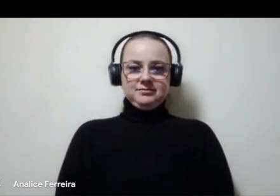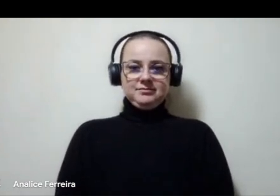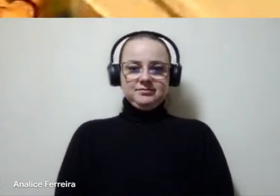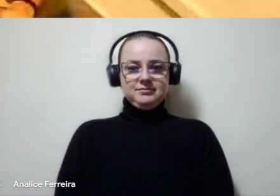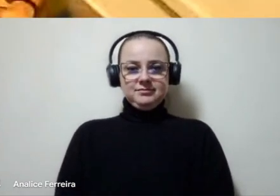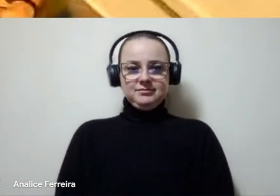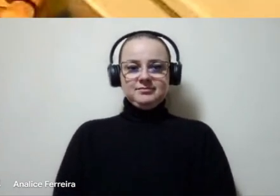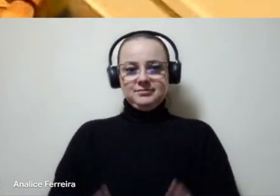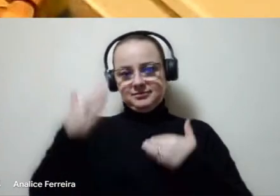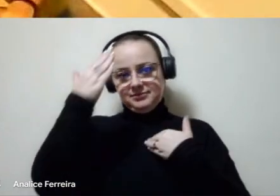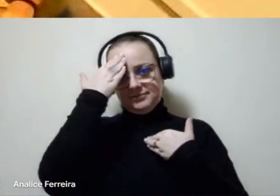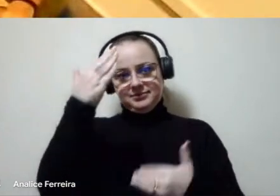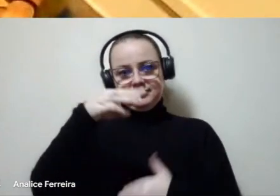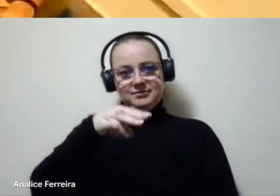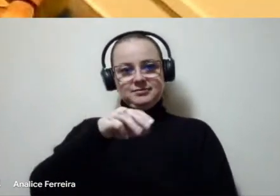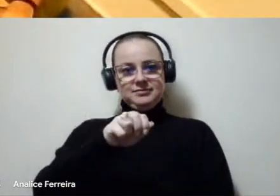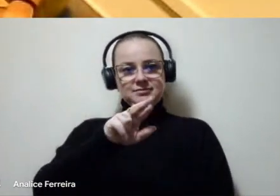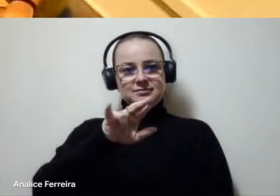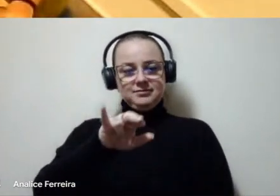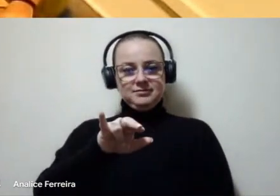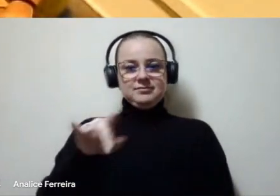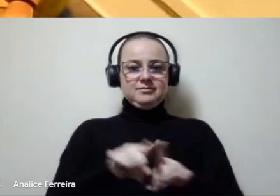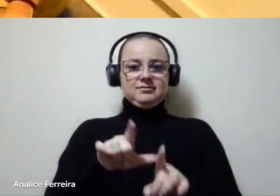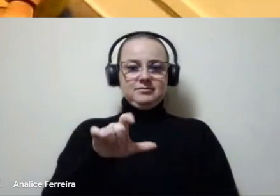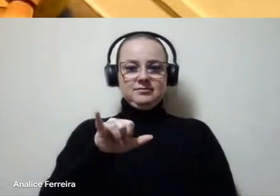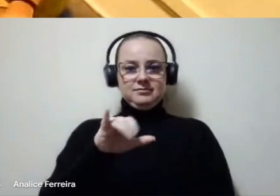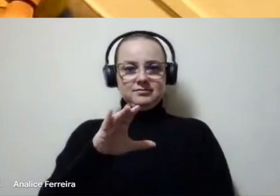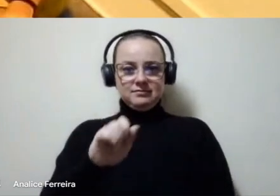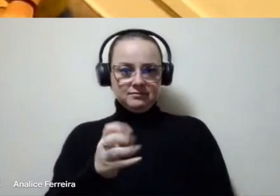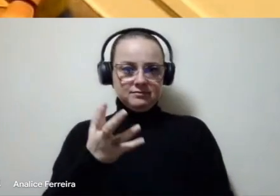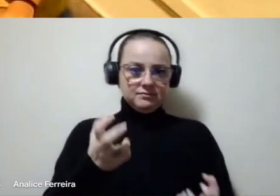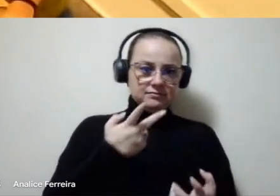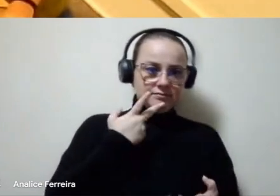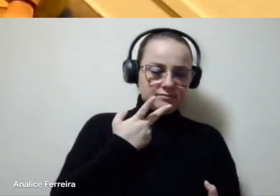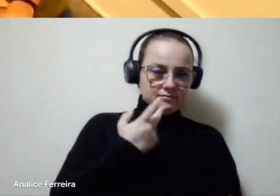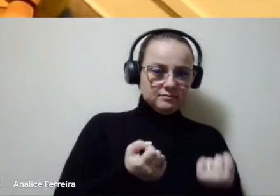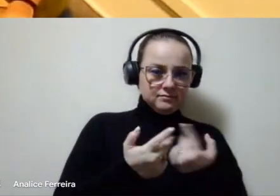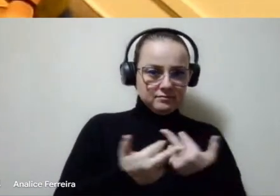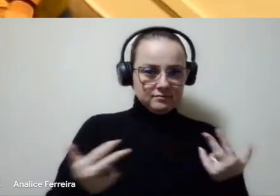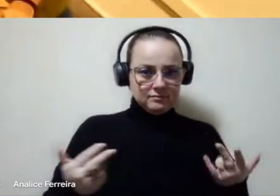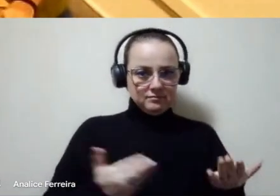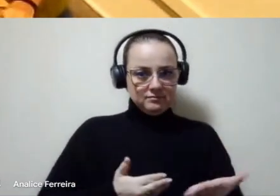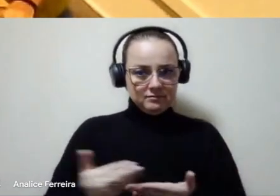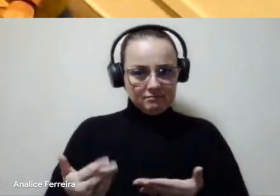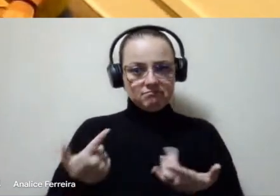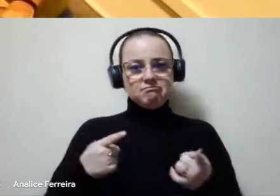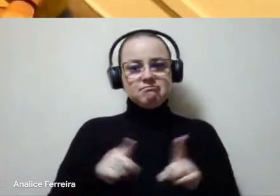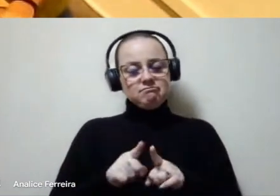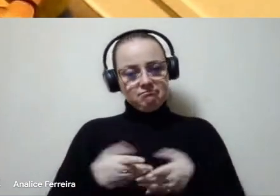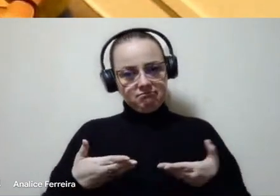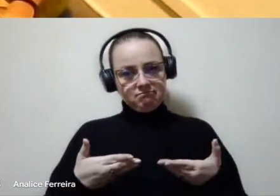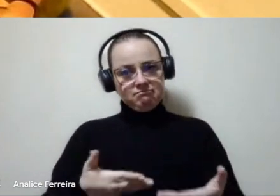Thank you, Mari, Aleka, Jocelyte, if want to make some initial comments, I also open the invitation to